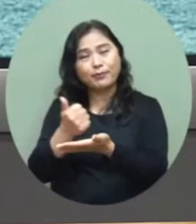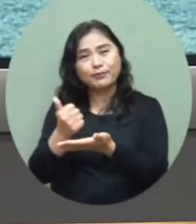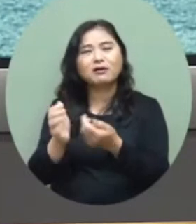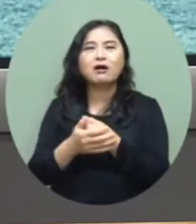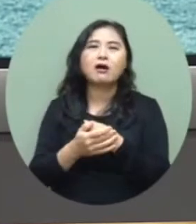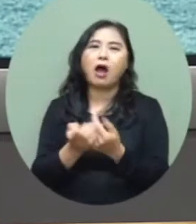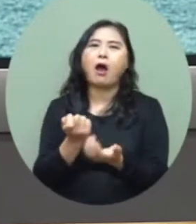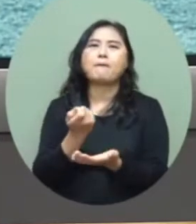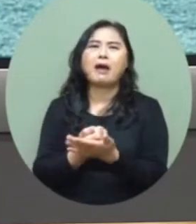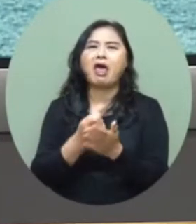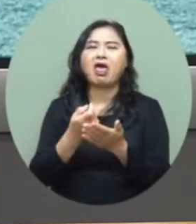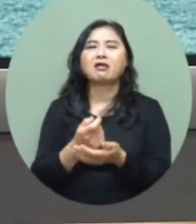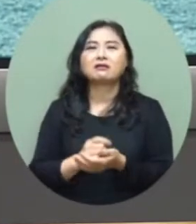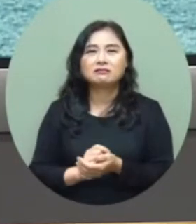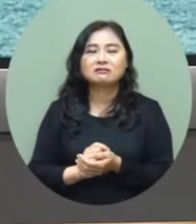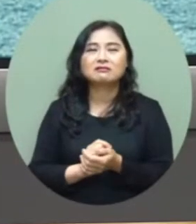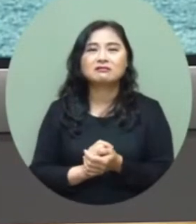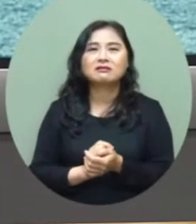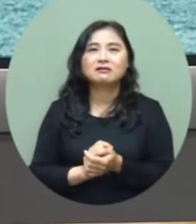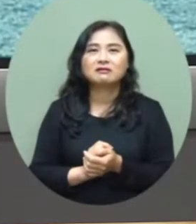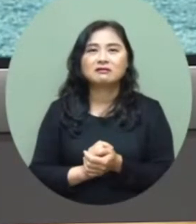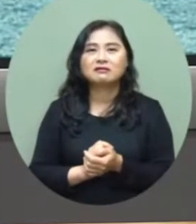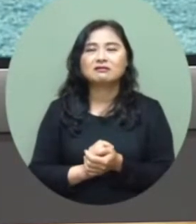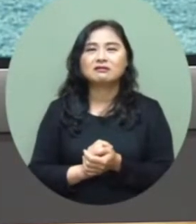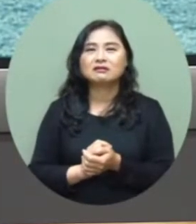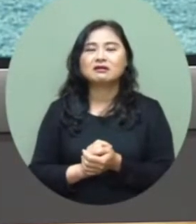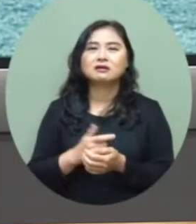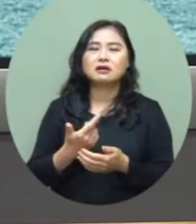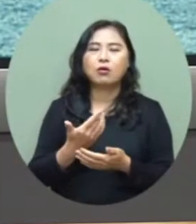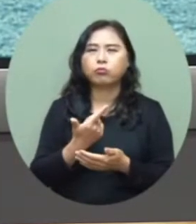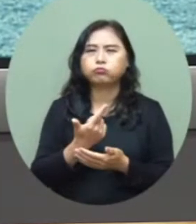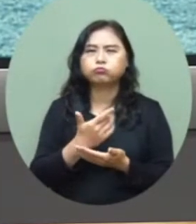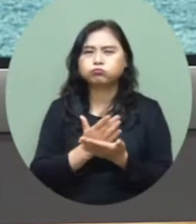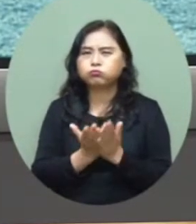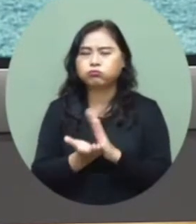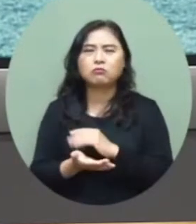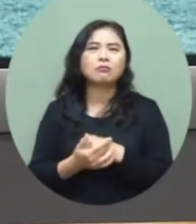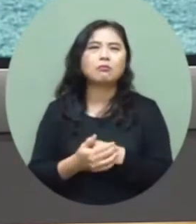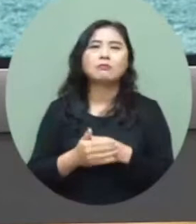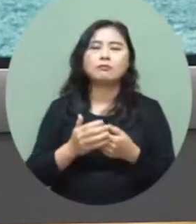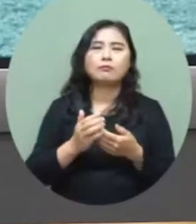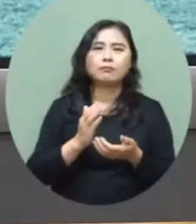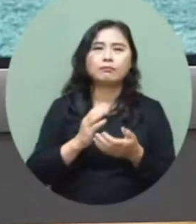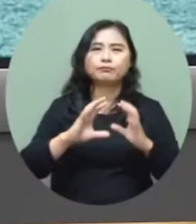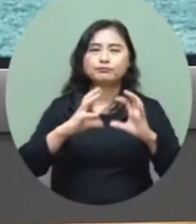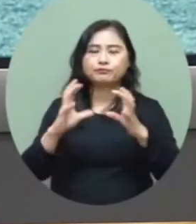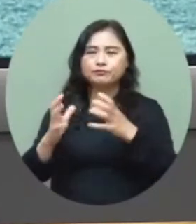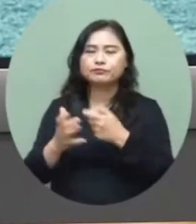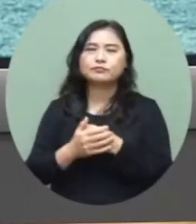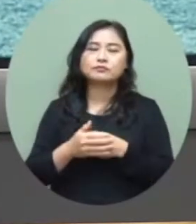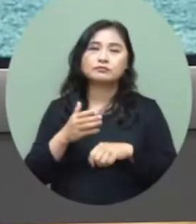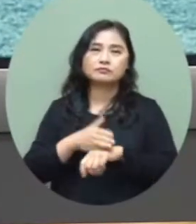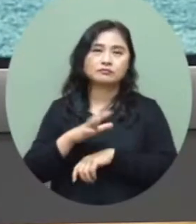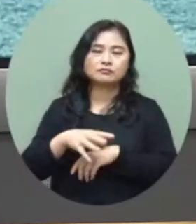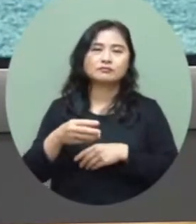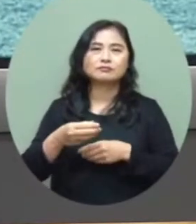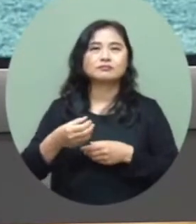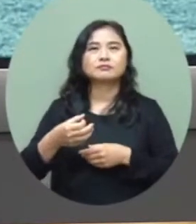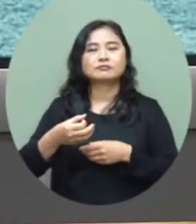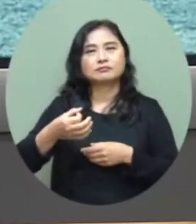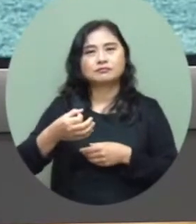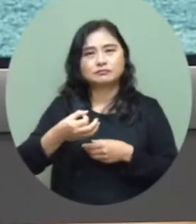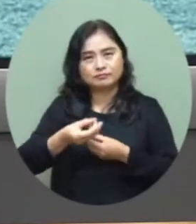are readily available. Prices have dropped. They are available in many different shops,